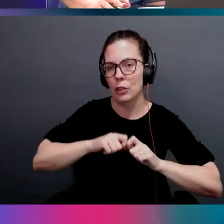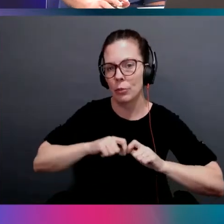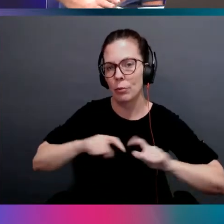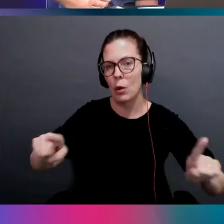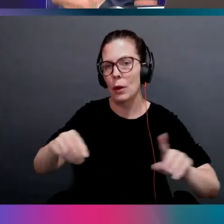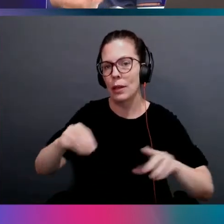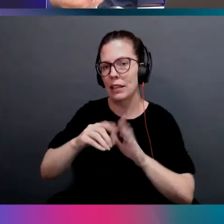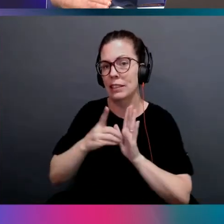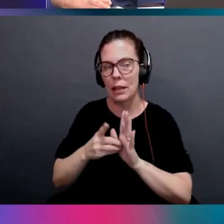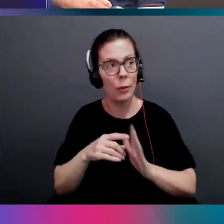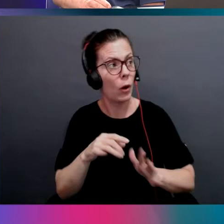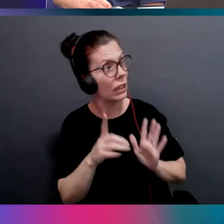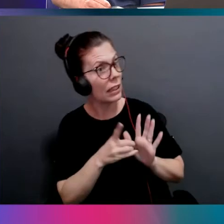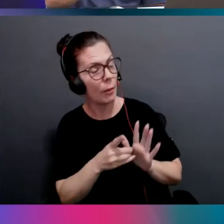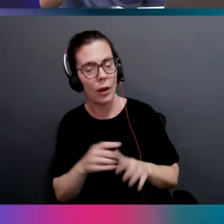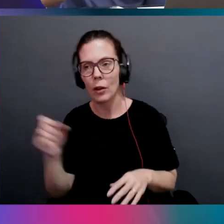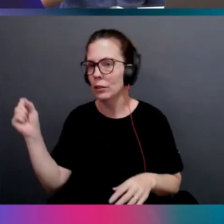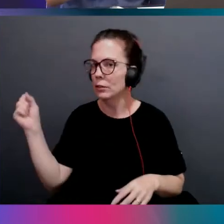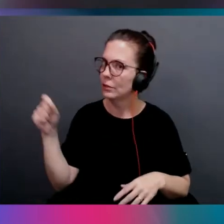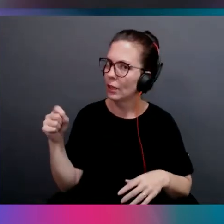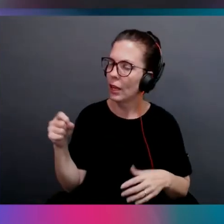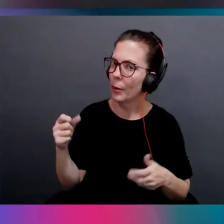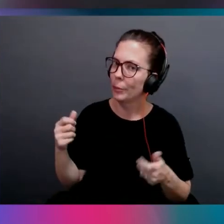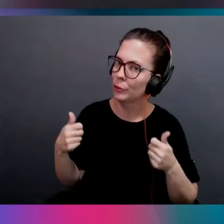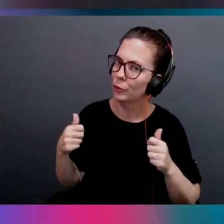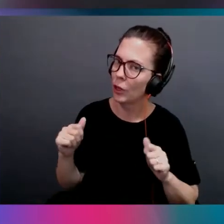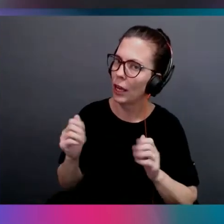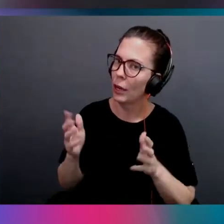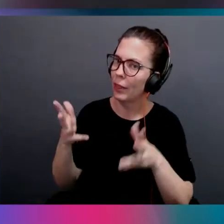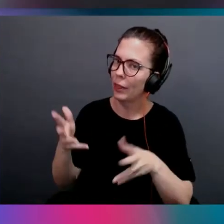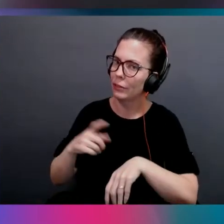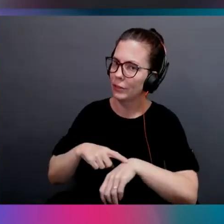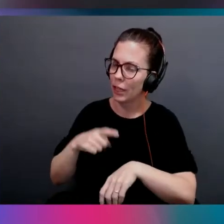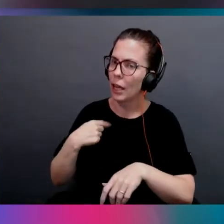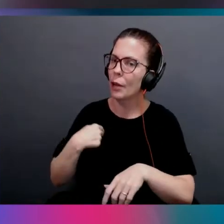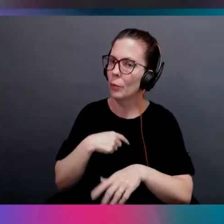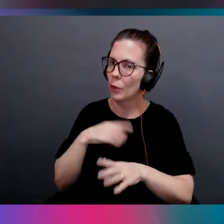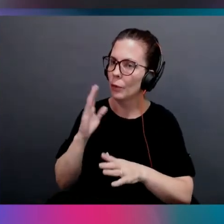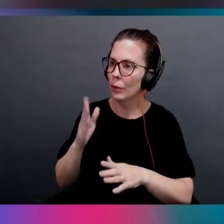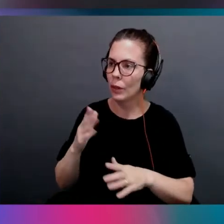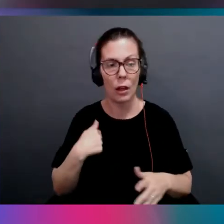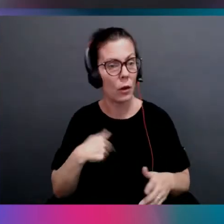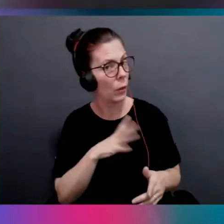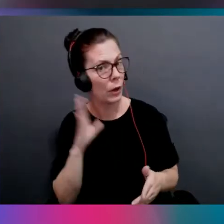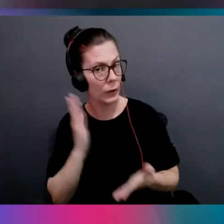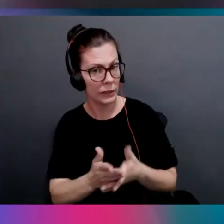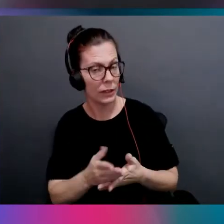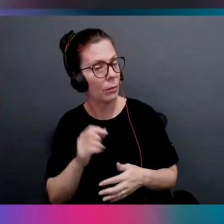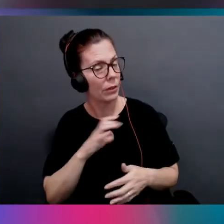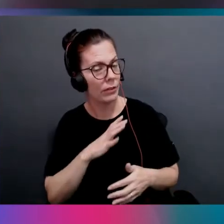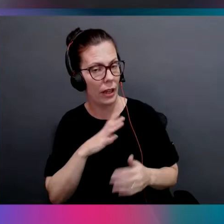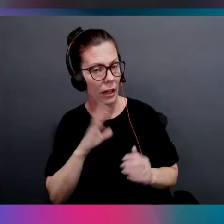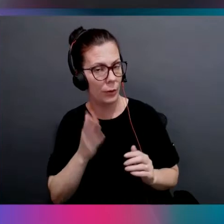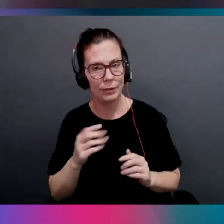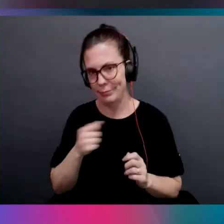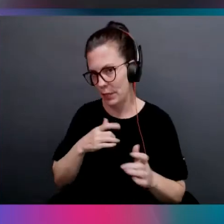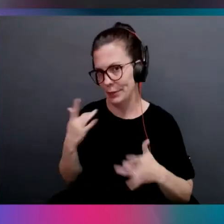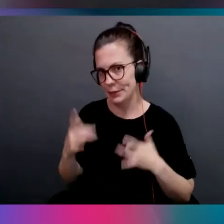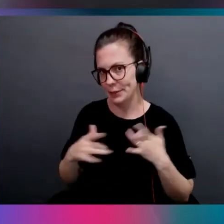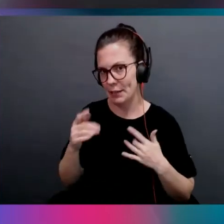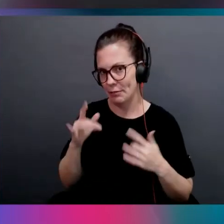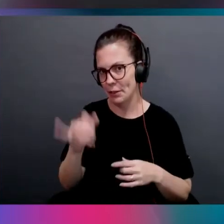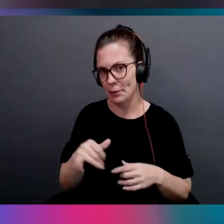I know I'm going to leave time. I'm going to leave time this time, and we're going to do make some sure real stuff. All right, let's do it. Yeah, pretty exciting for that.